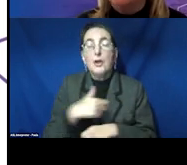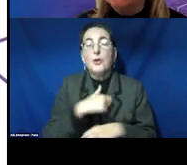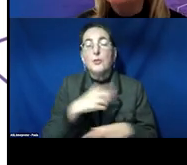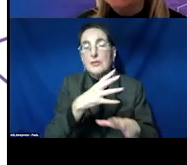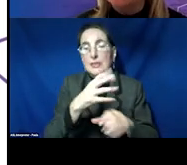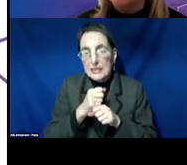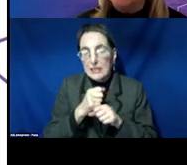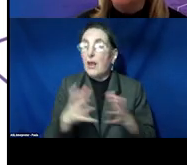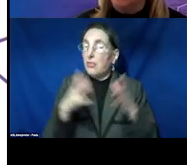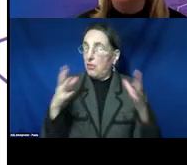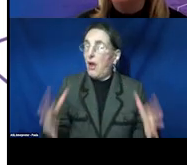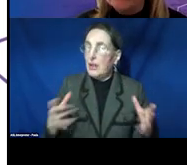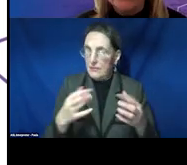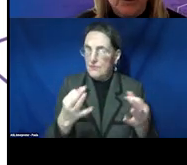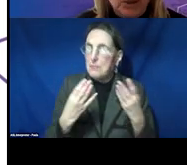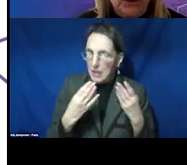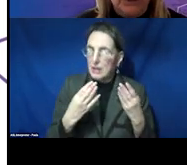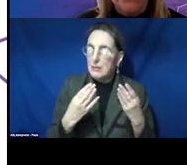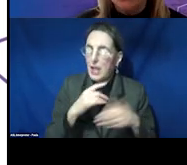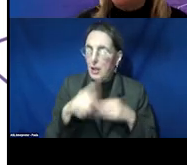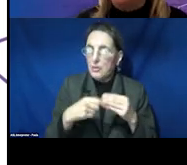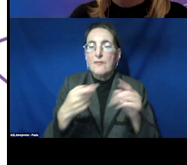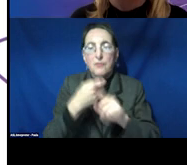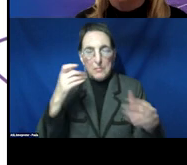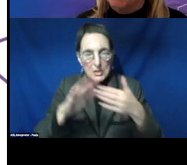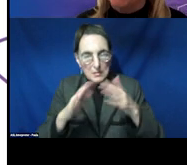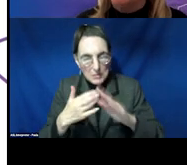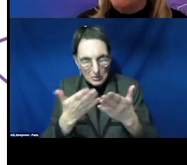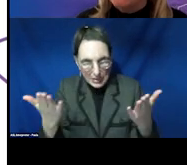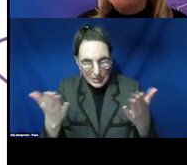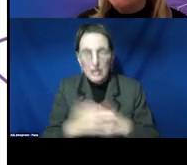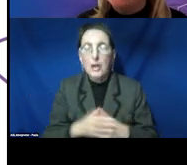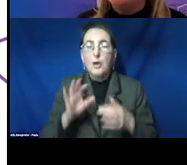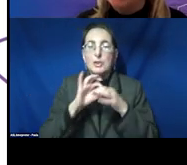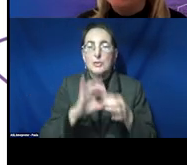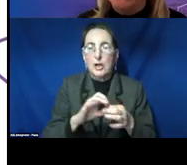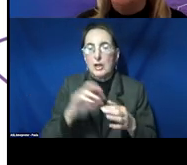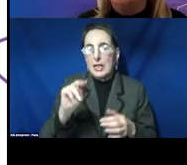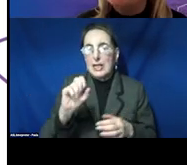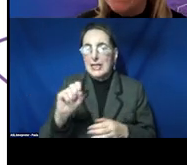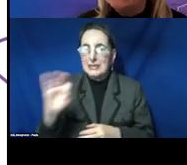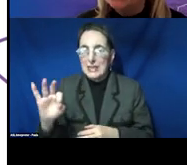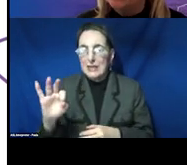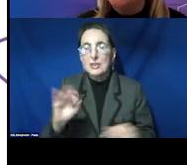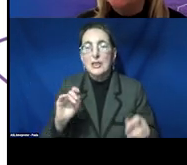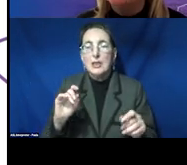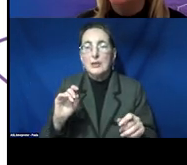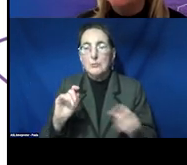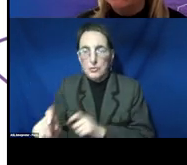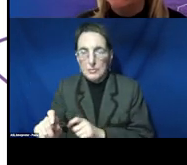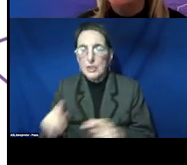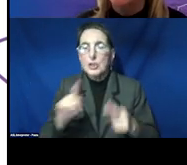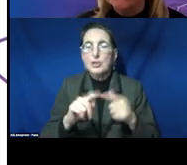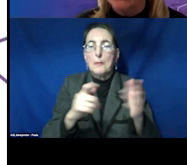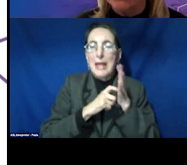a significant feedback on from the community was regarding NSF's movement to mandatory use